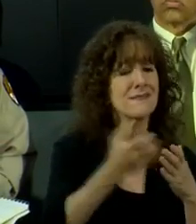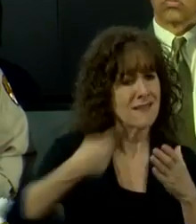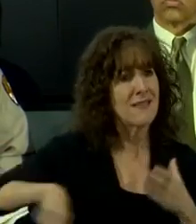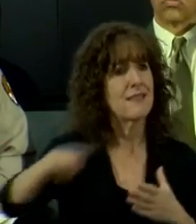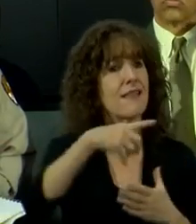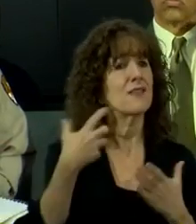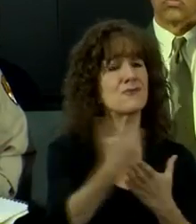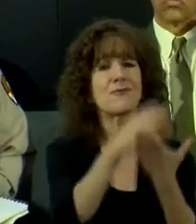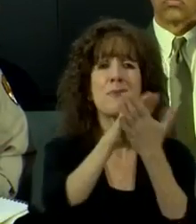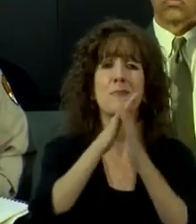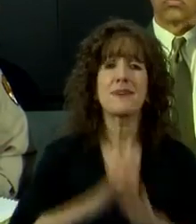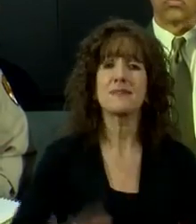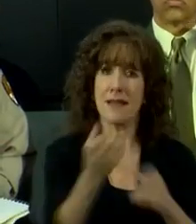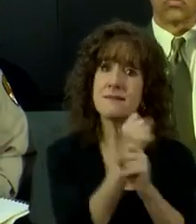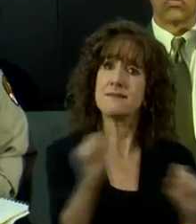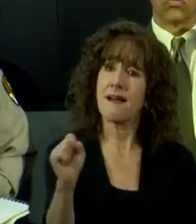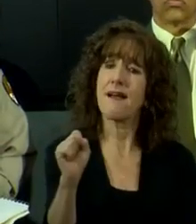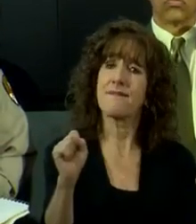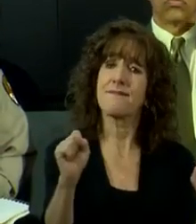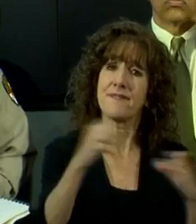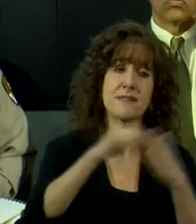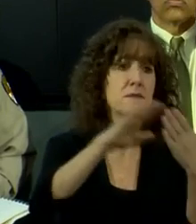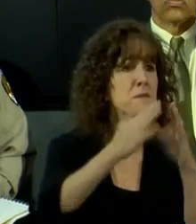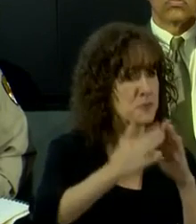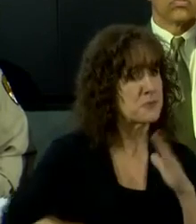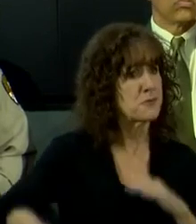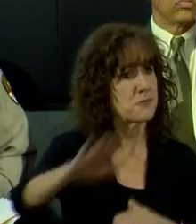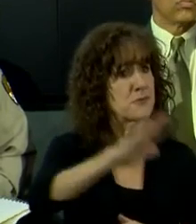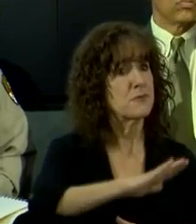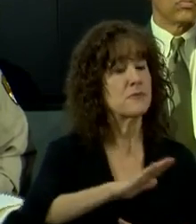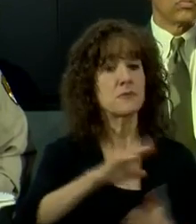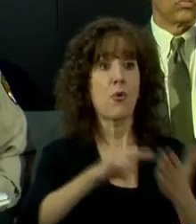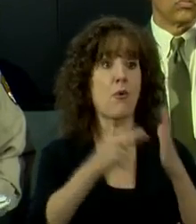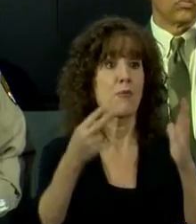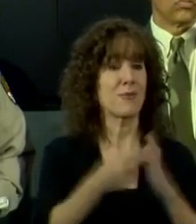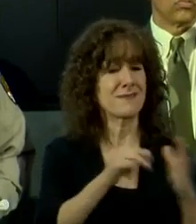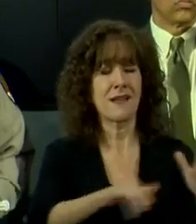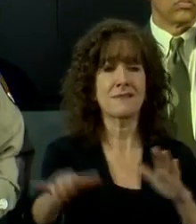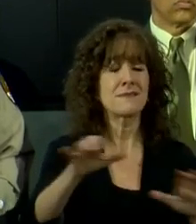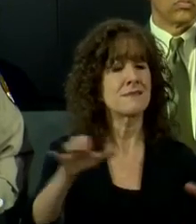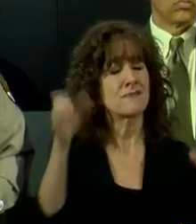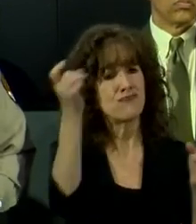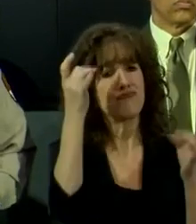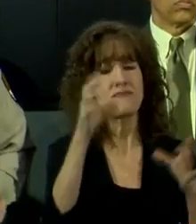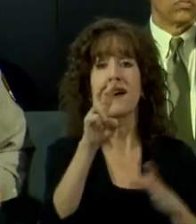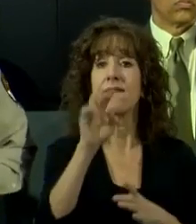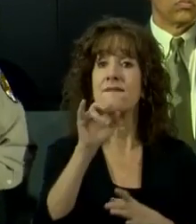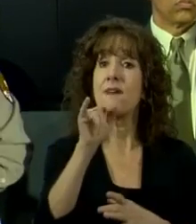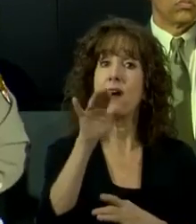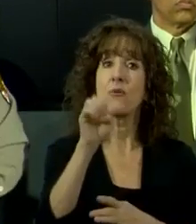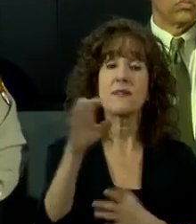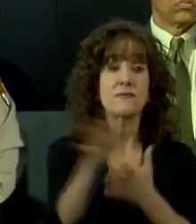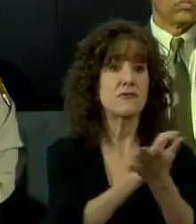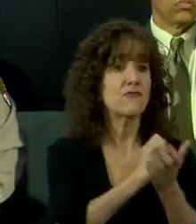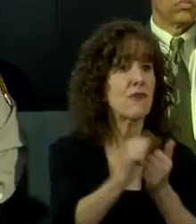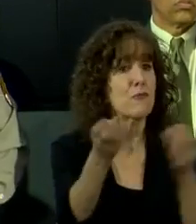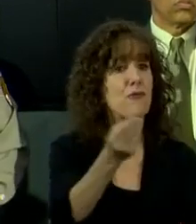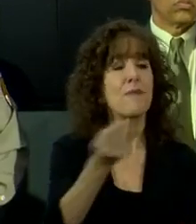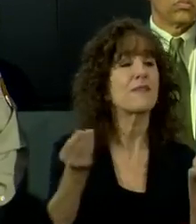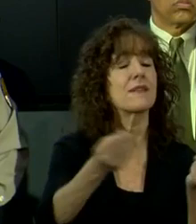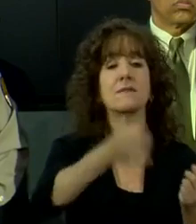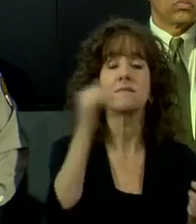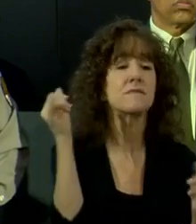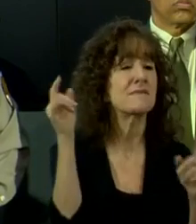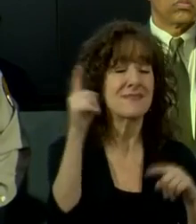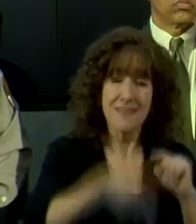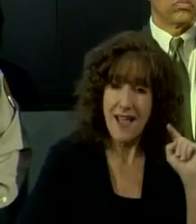deserve peace and safety in their communities. And these acts of violence and destruction of property cannot